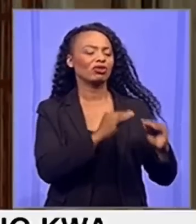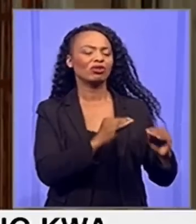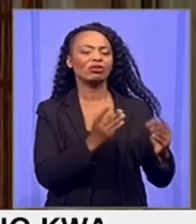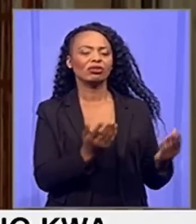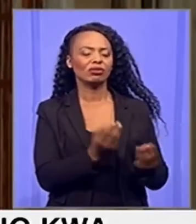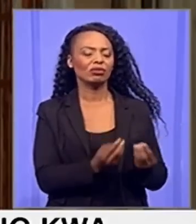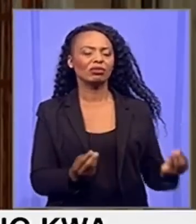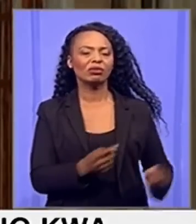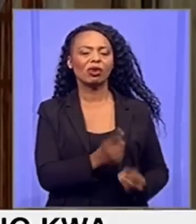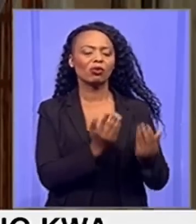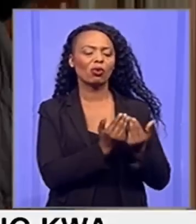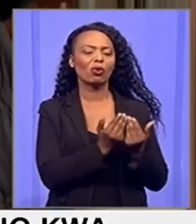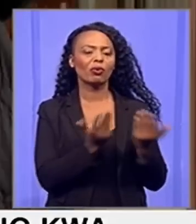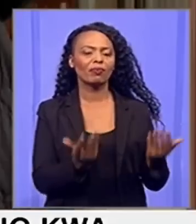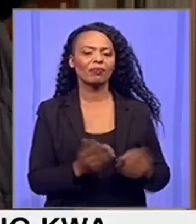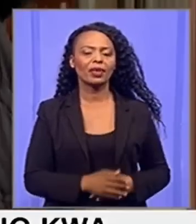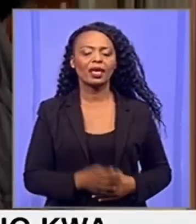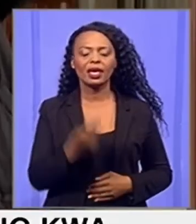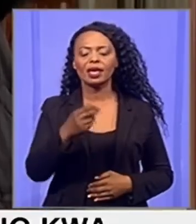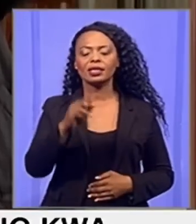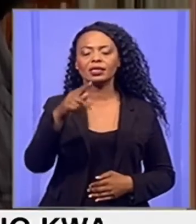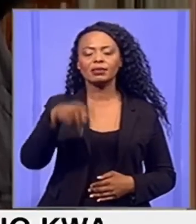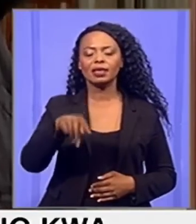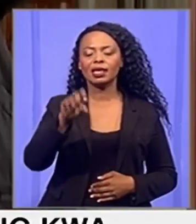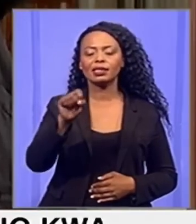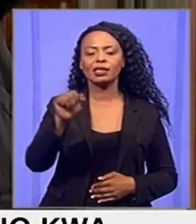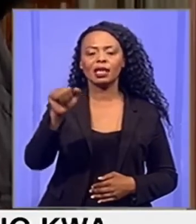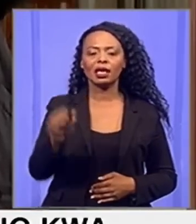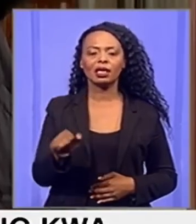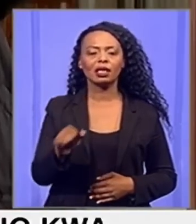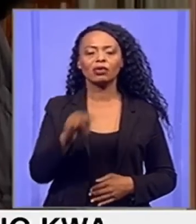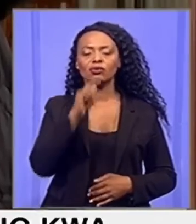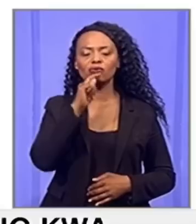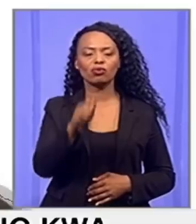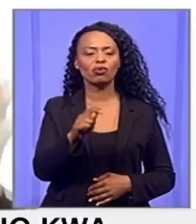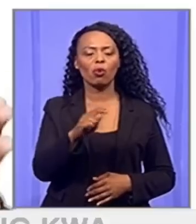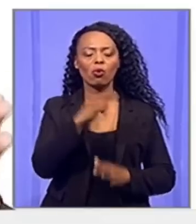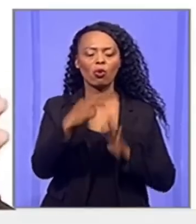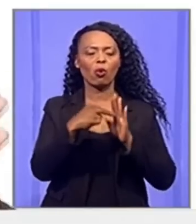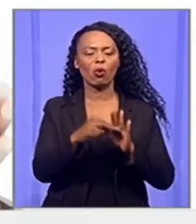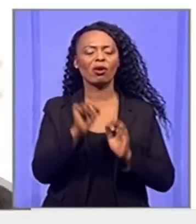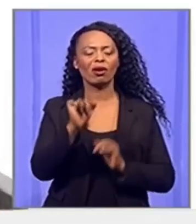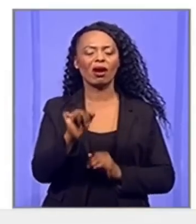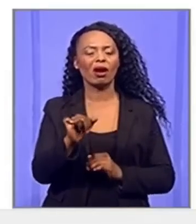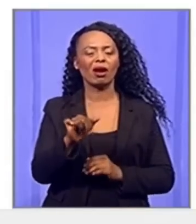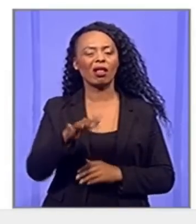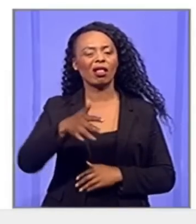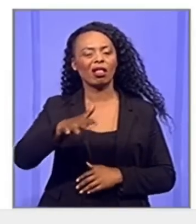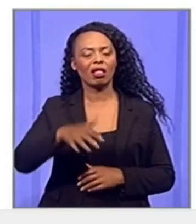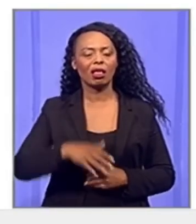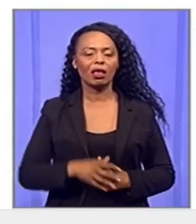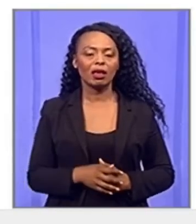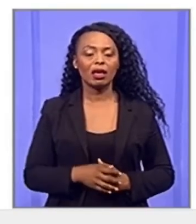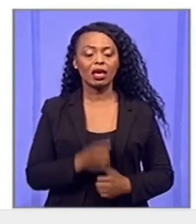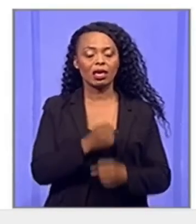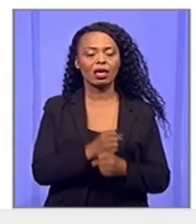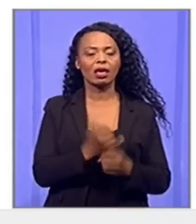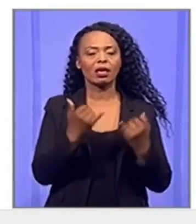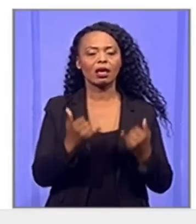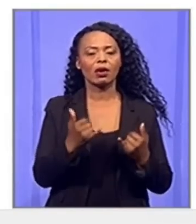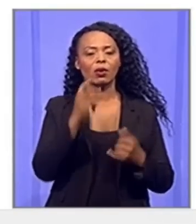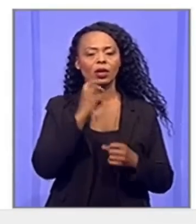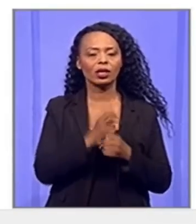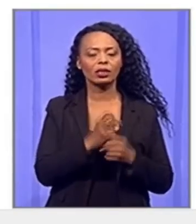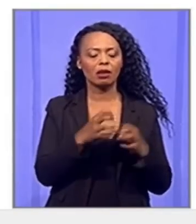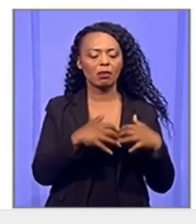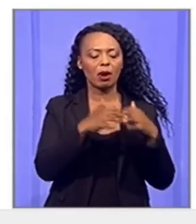bangwe ba re ba dumela gore HPCSA ga ena bokgoni. Every year tshwantse ba sete di board exam dates tse pedi